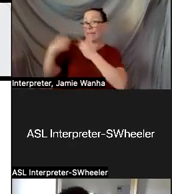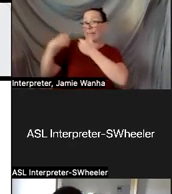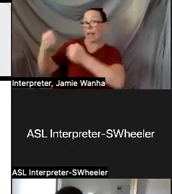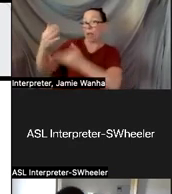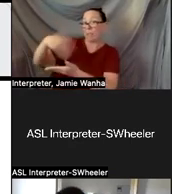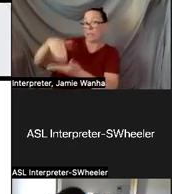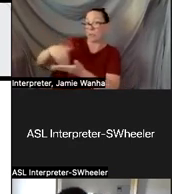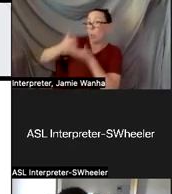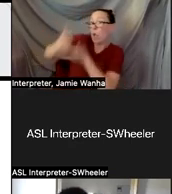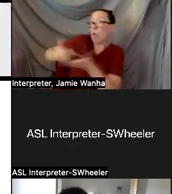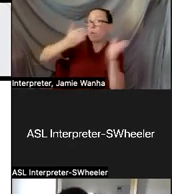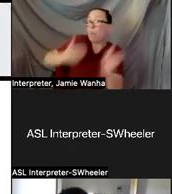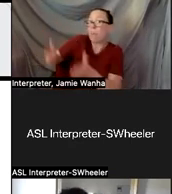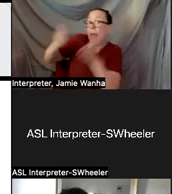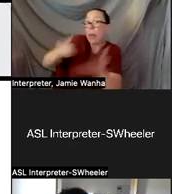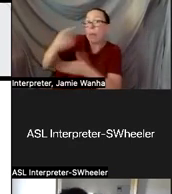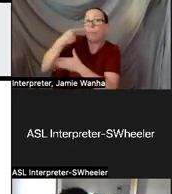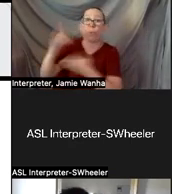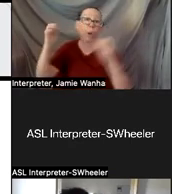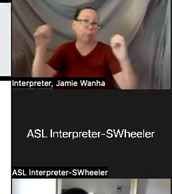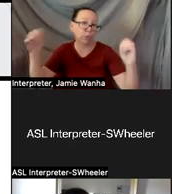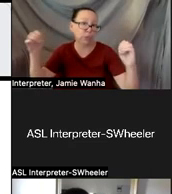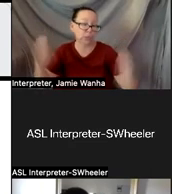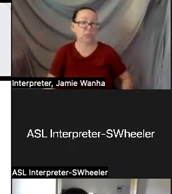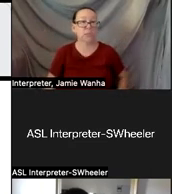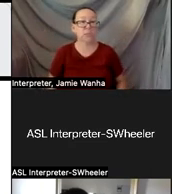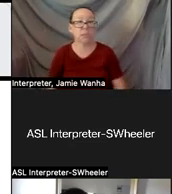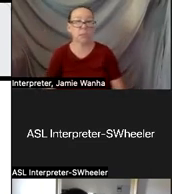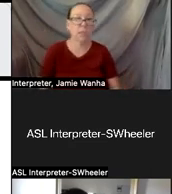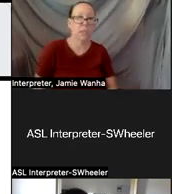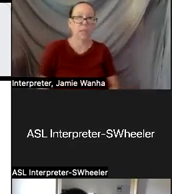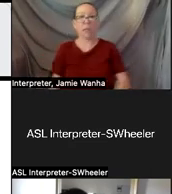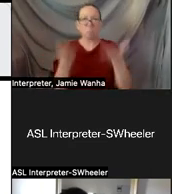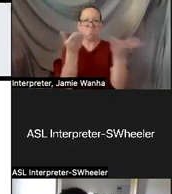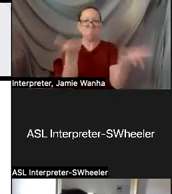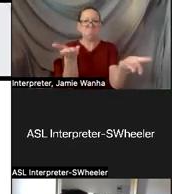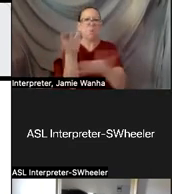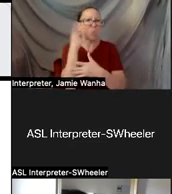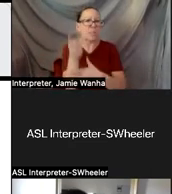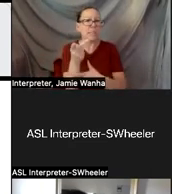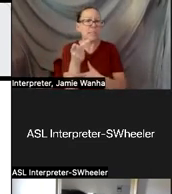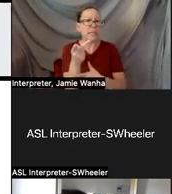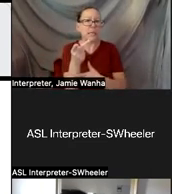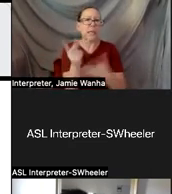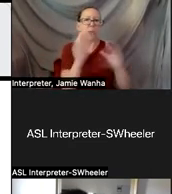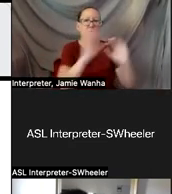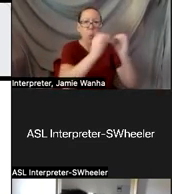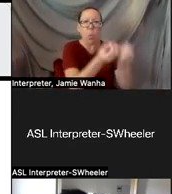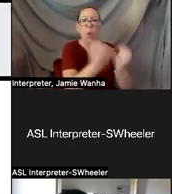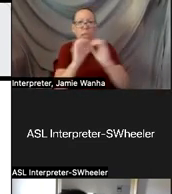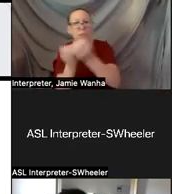emergencies. And here you can see the logos of some of the members we serve in the community. You may be